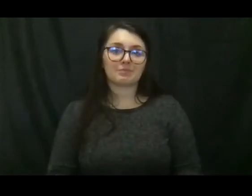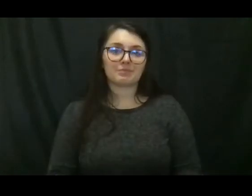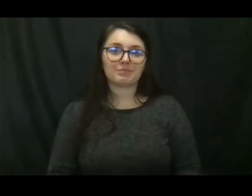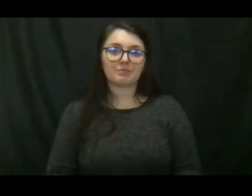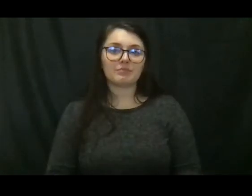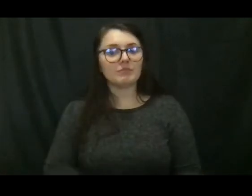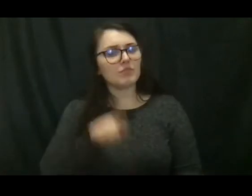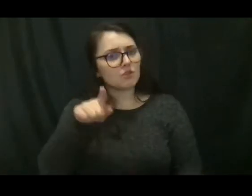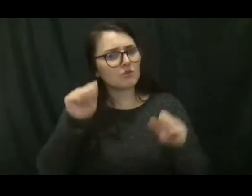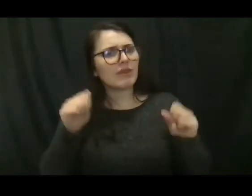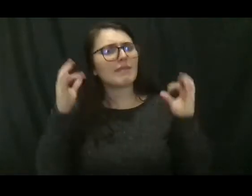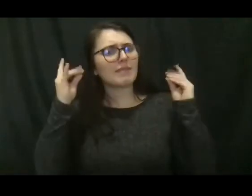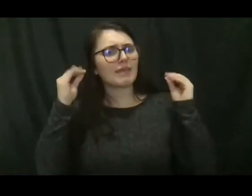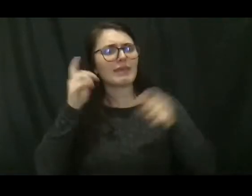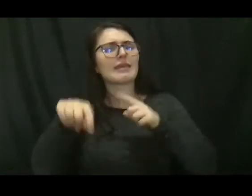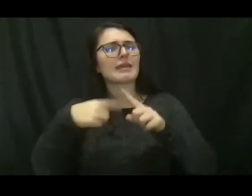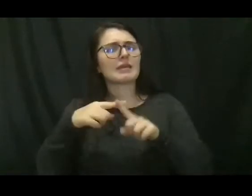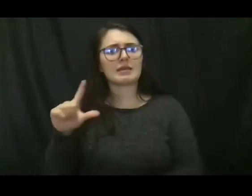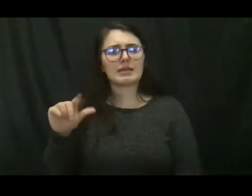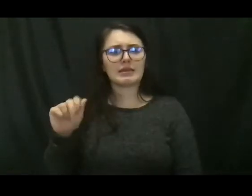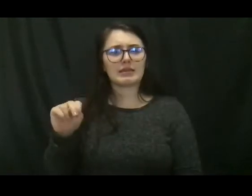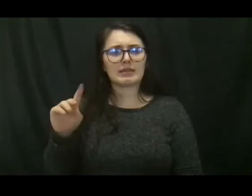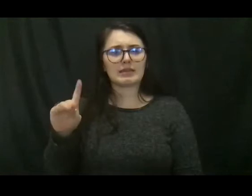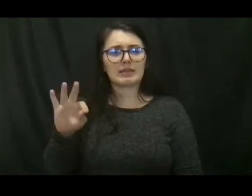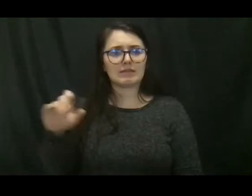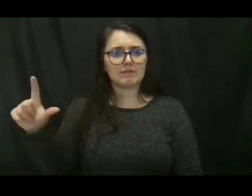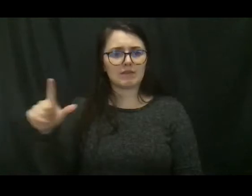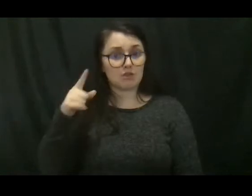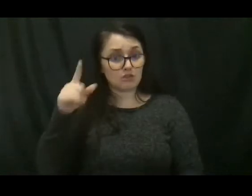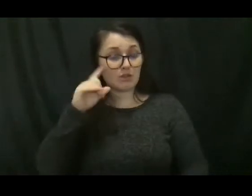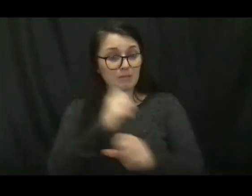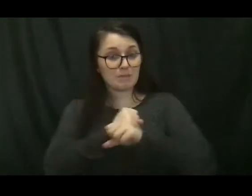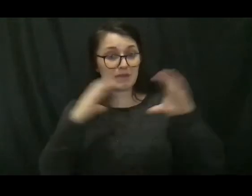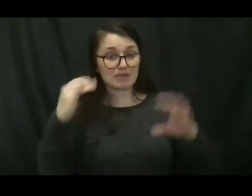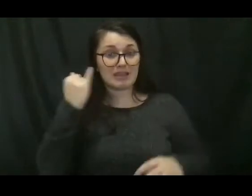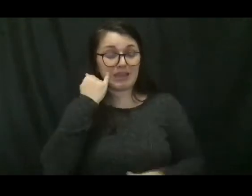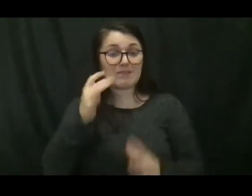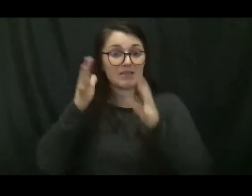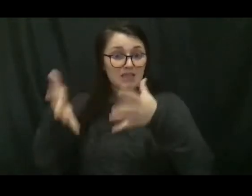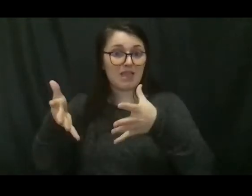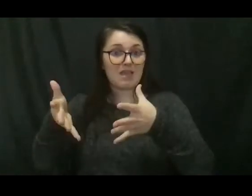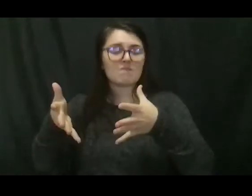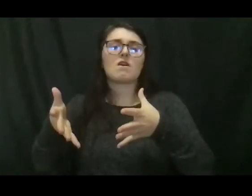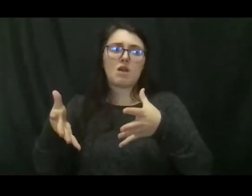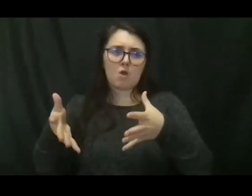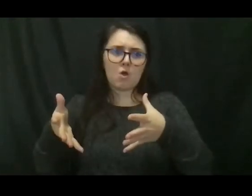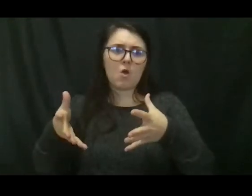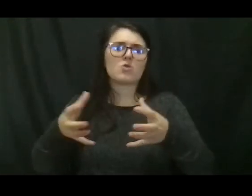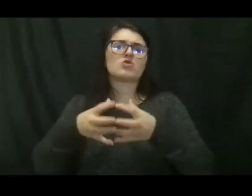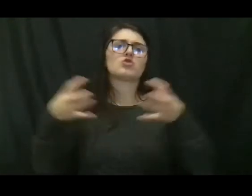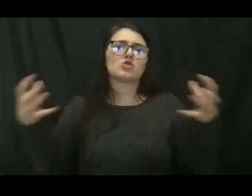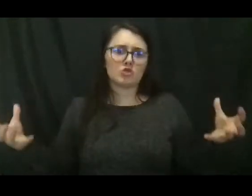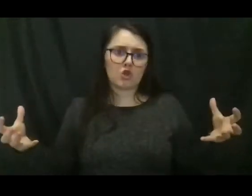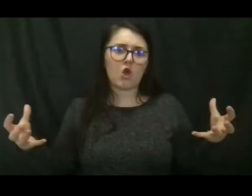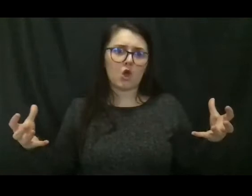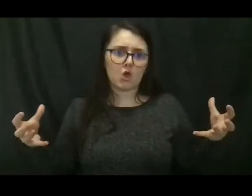about that as we walk through. If you could imagine all of this stuff sitting in the dump or the landfill, it would take up enormous amounts of space.